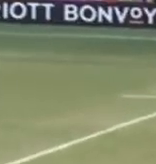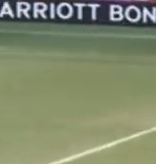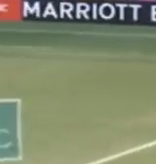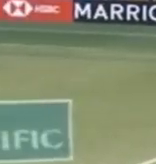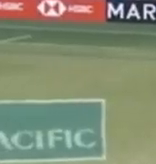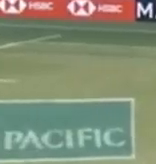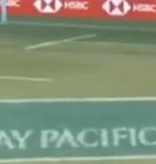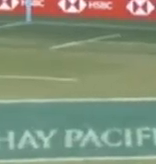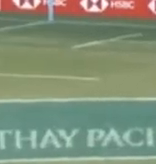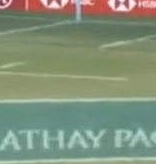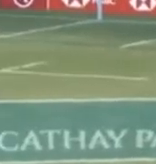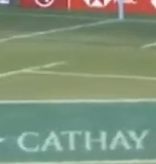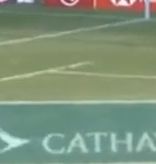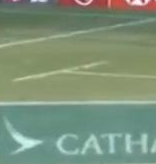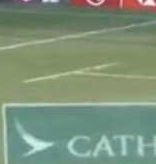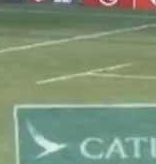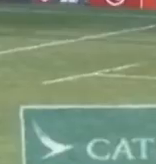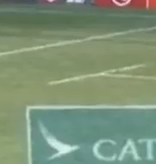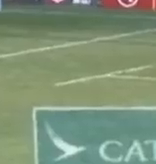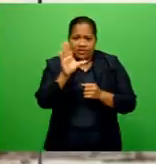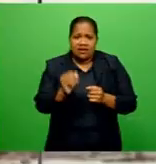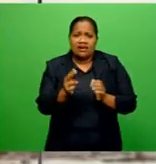and New Zealand, were cancelled.